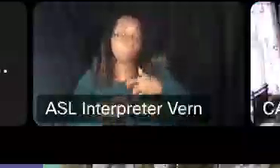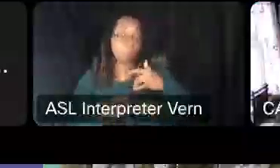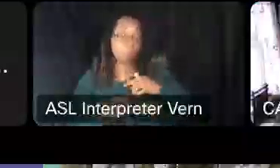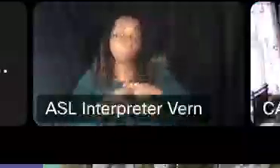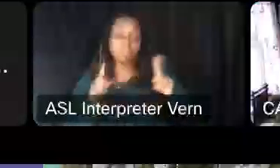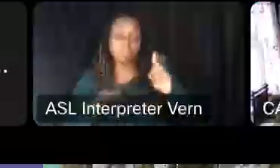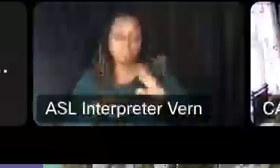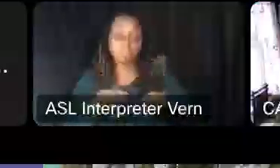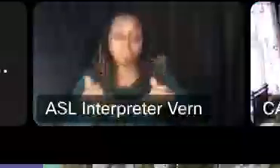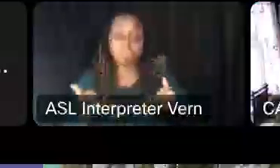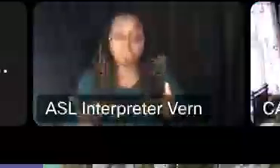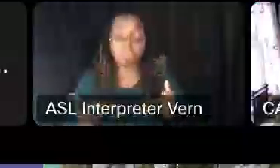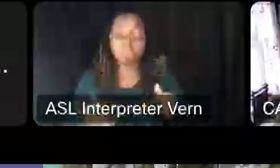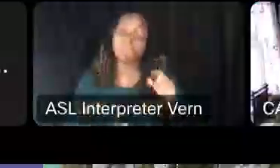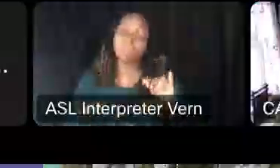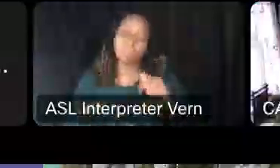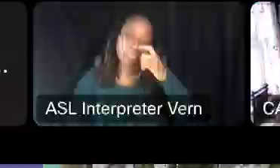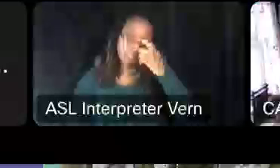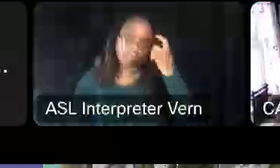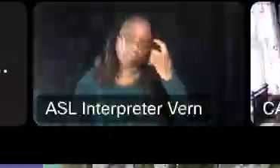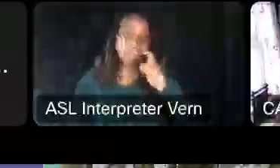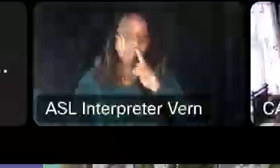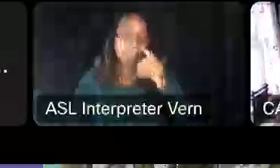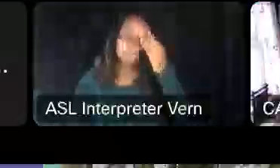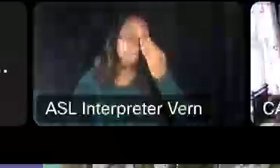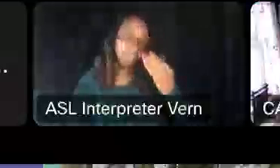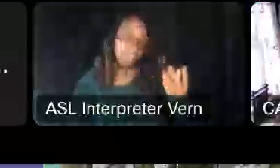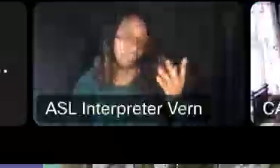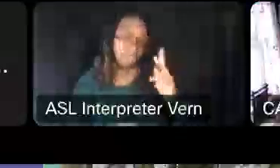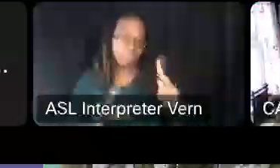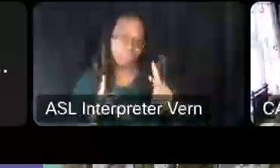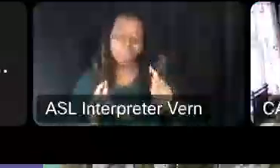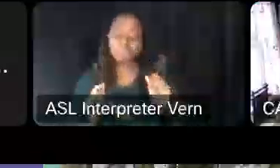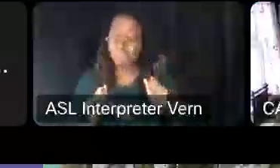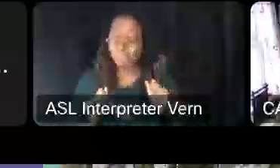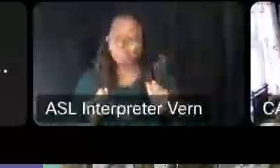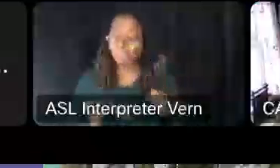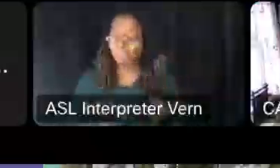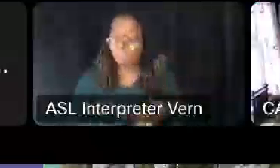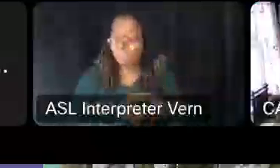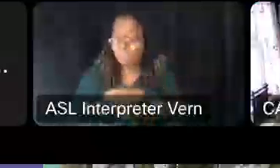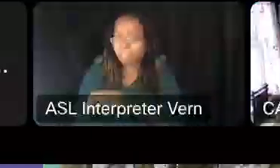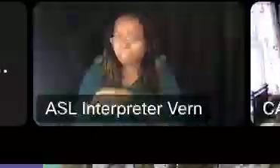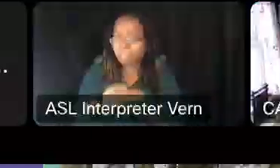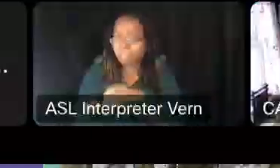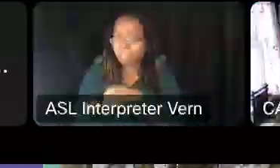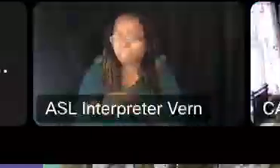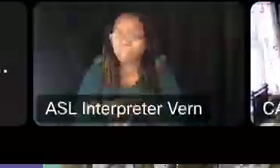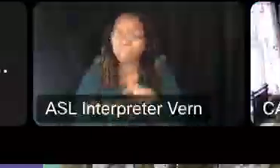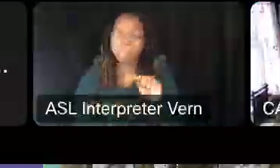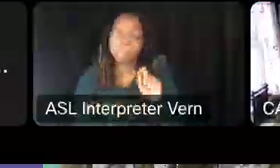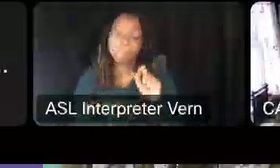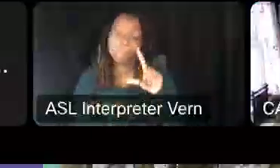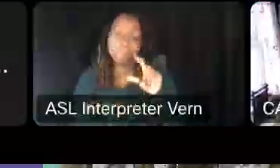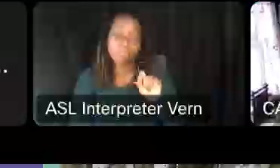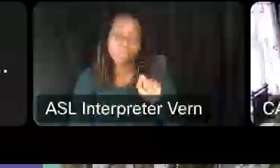exactly that. So giving people that information is powerful, and it's also, those are tools and resources that they